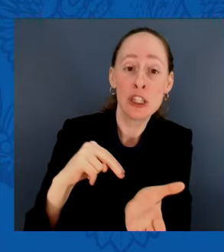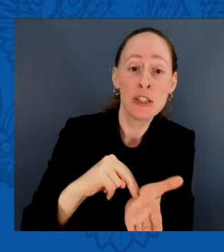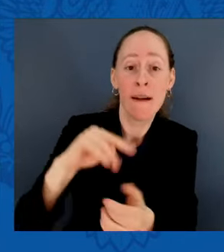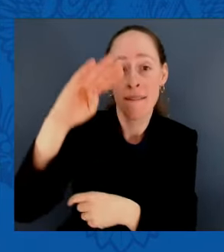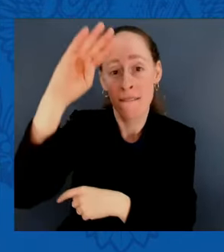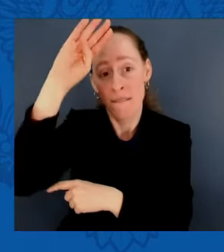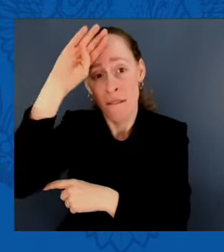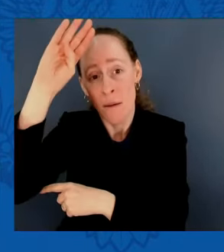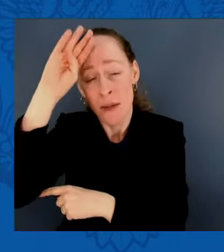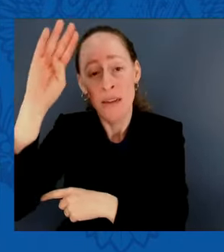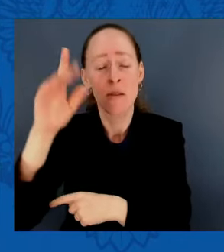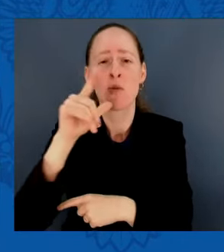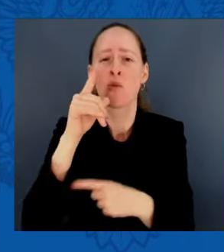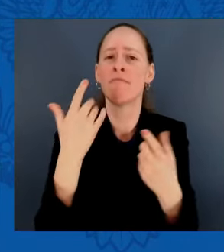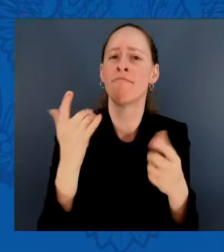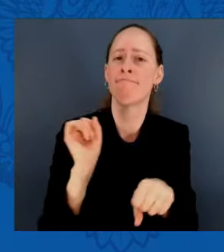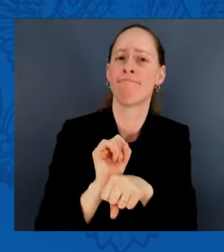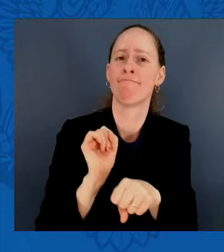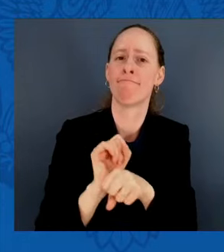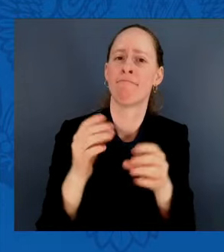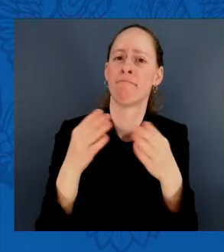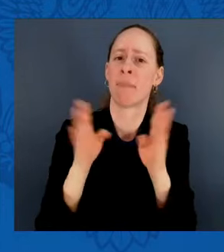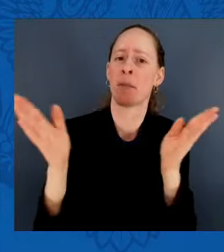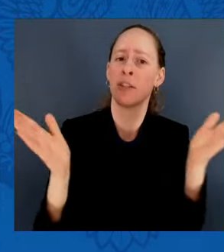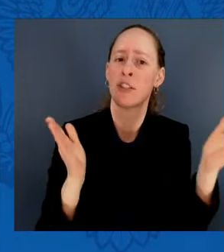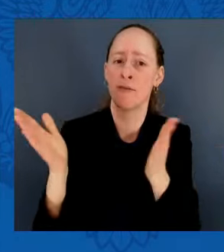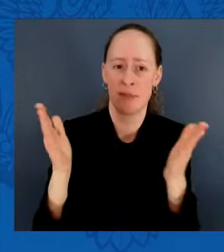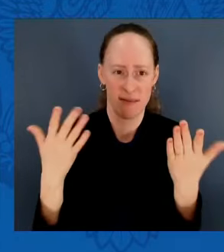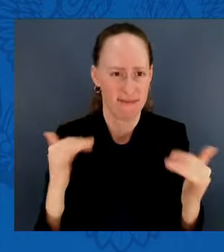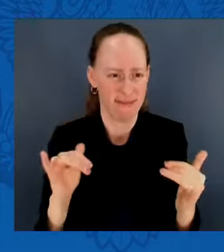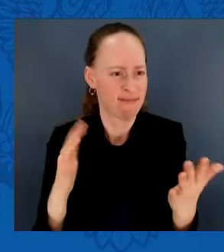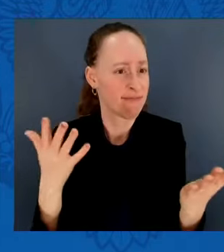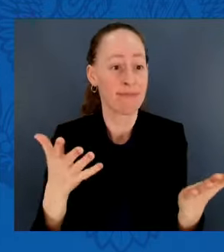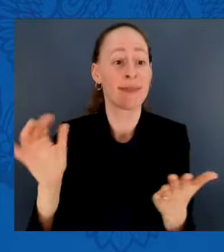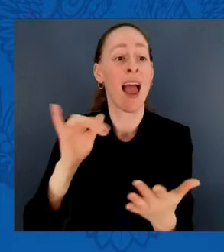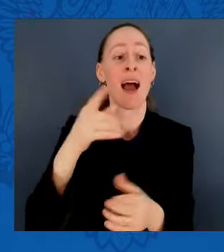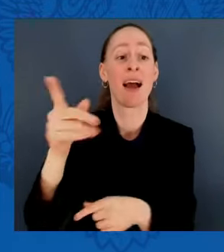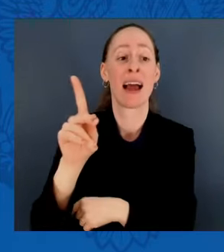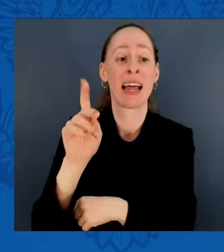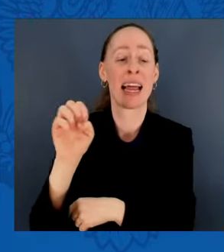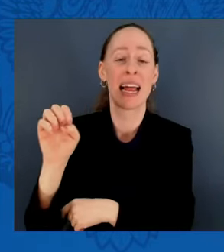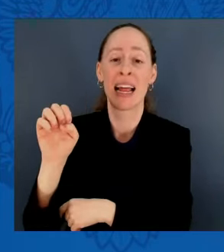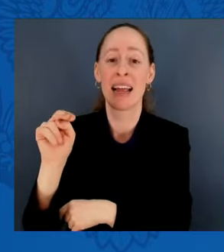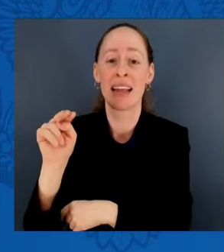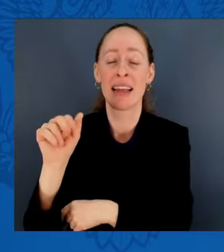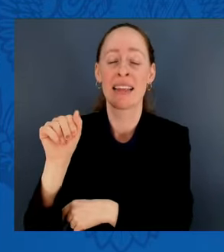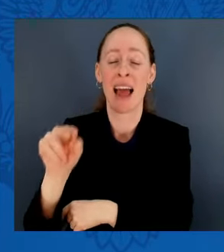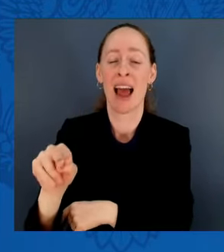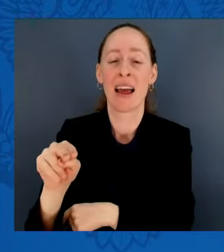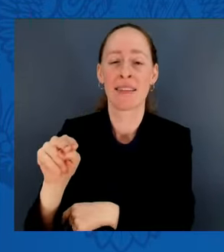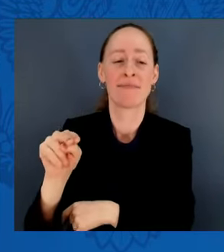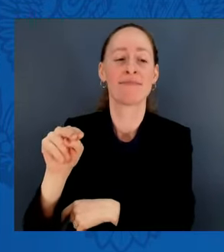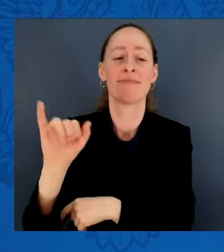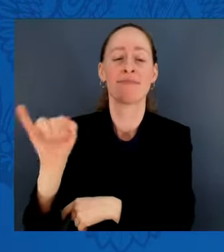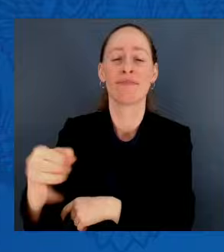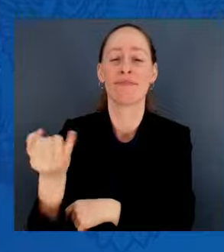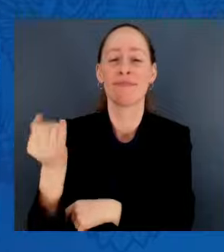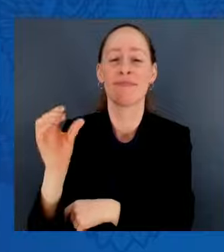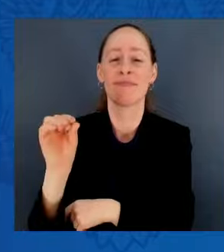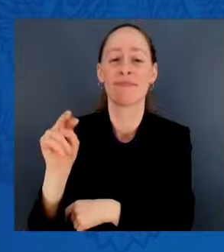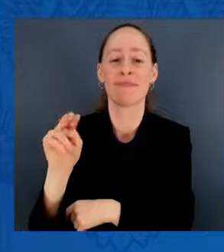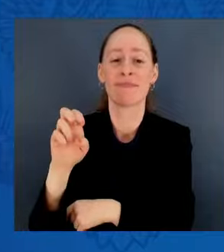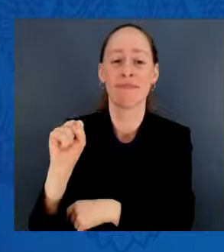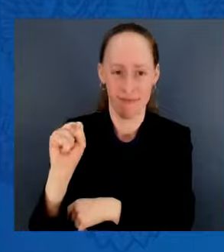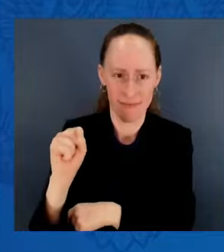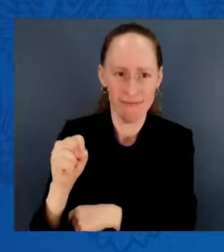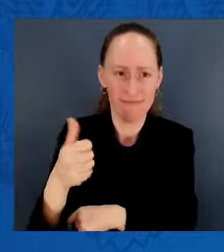Like Keenan Jones, a public educator from Minnesota, who's here with us tonight. Keenan, where are you? Keenan, thank you.